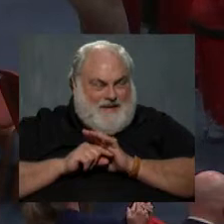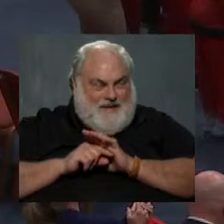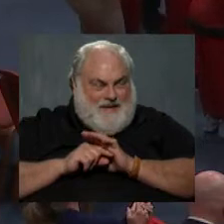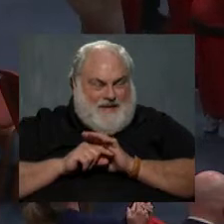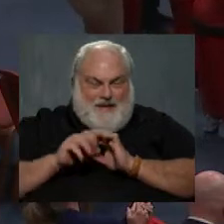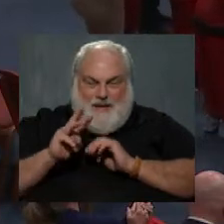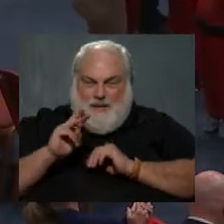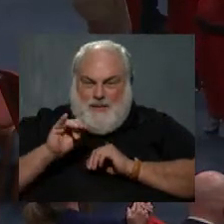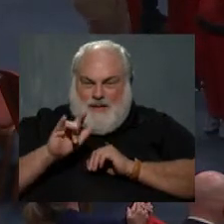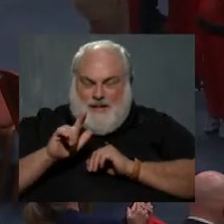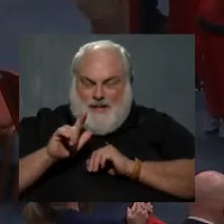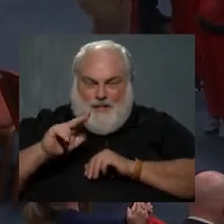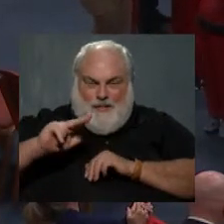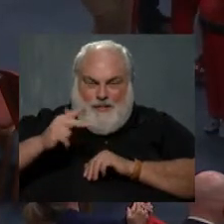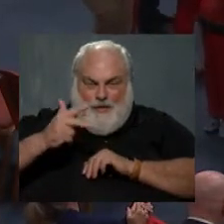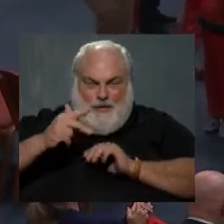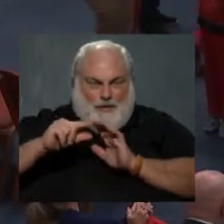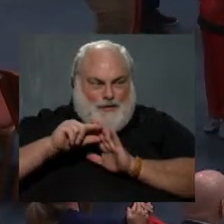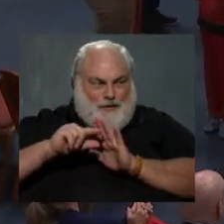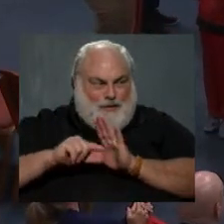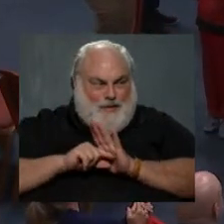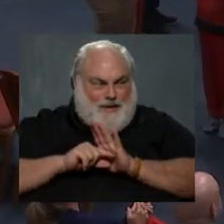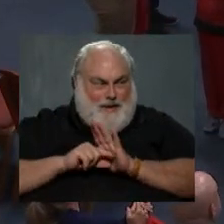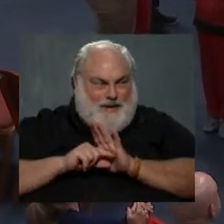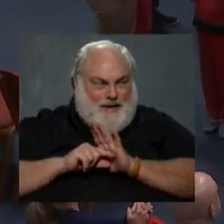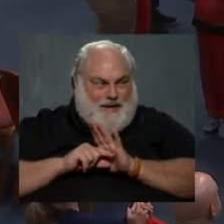My name's Will, and I'm in third grade.